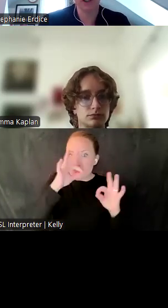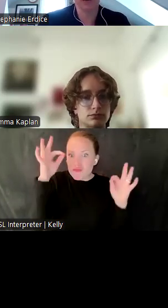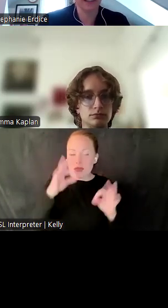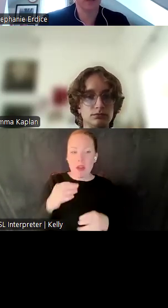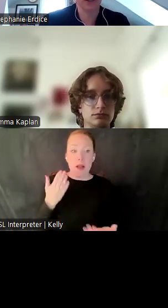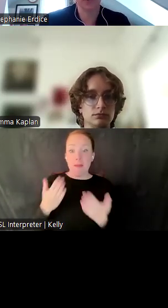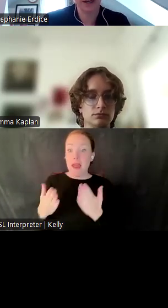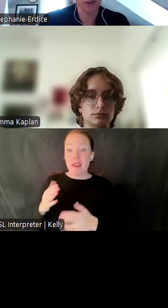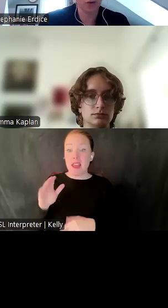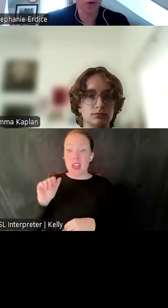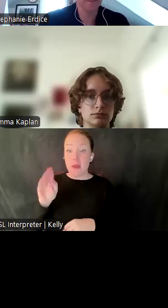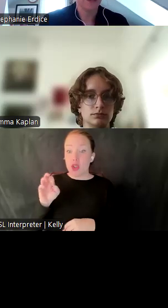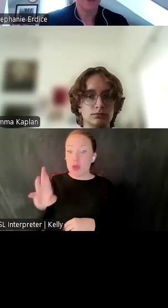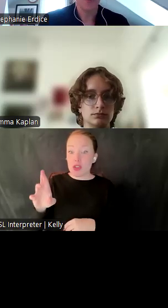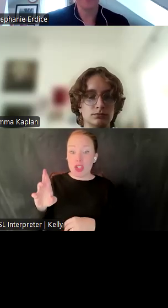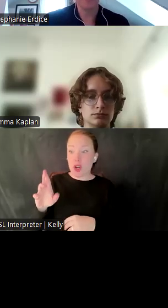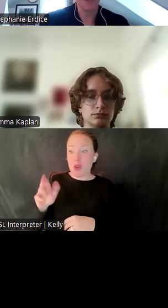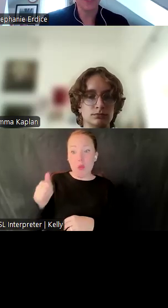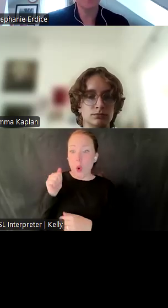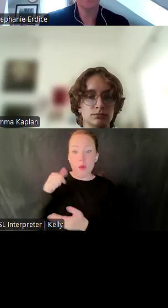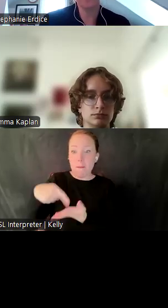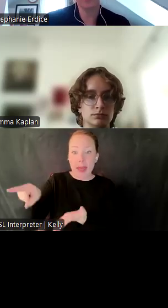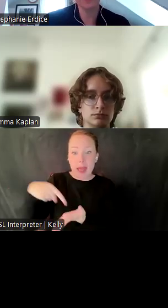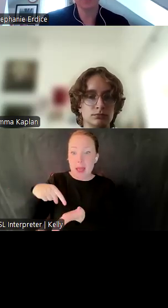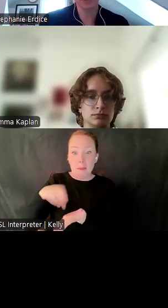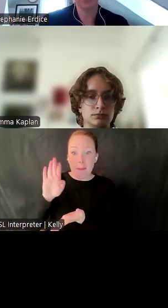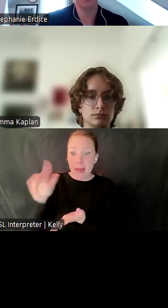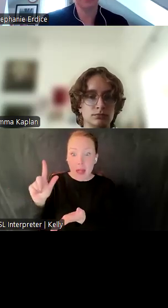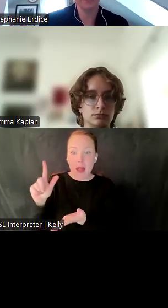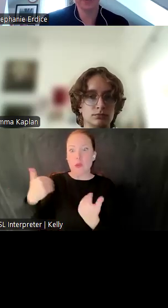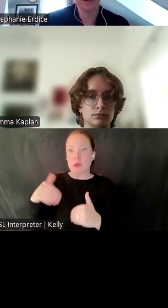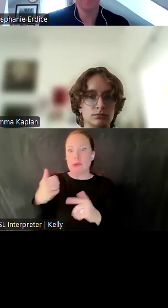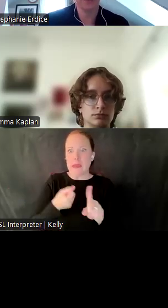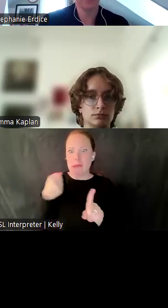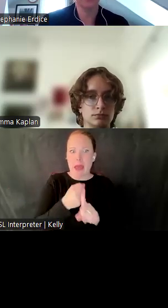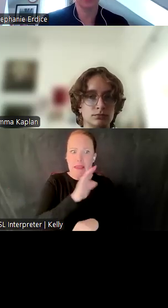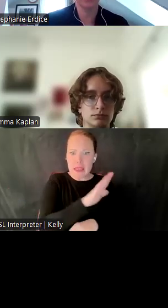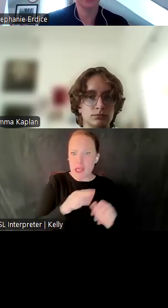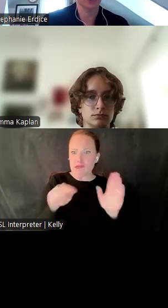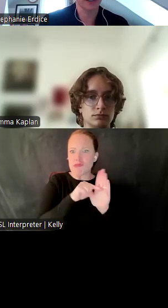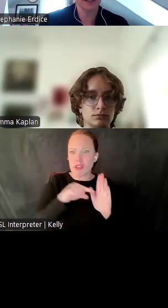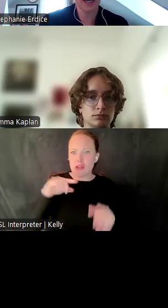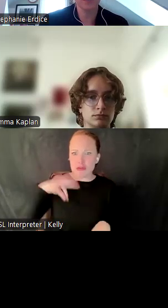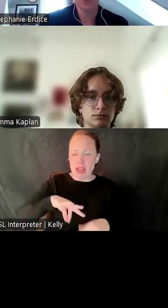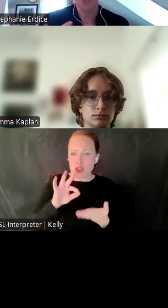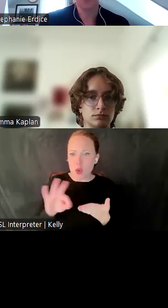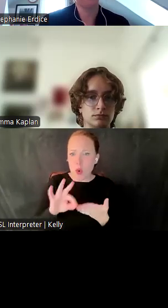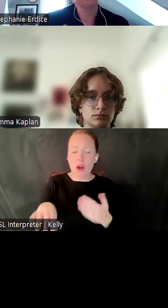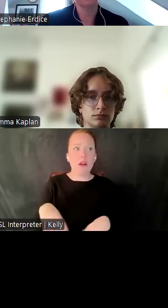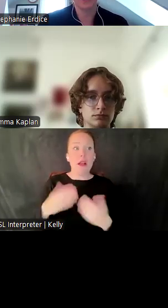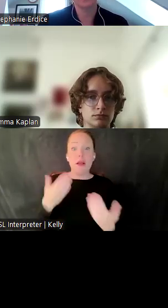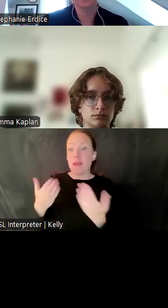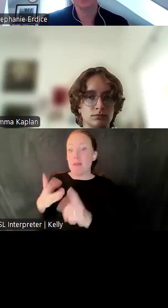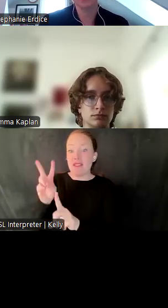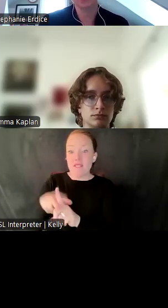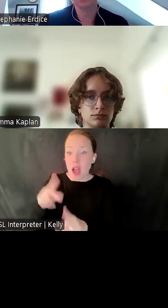also decrease someone's credit score. Or they might force them to, or in their name, file false insurance claims or